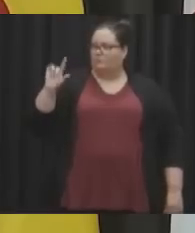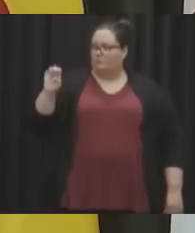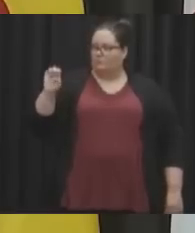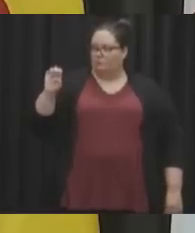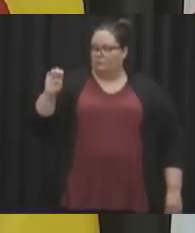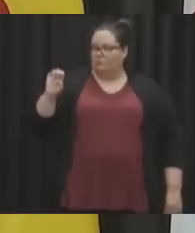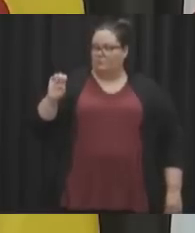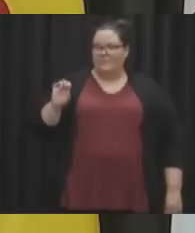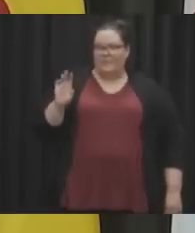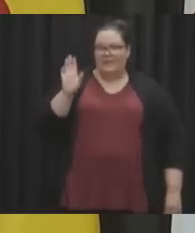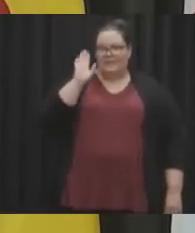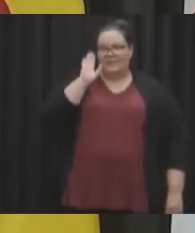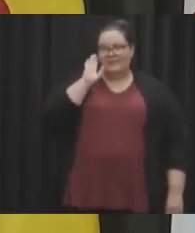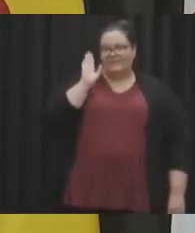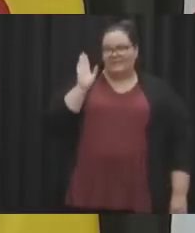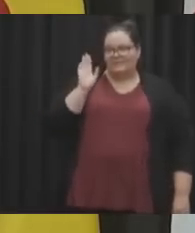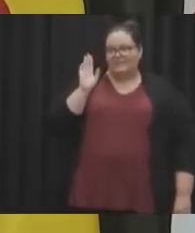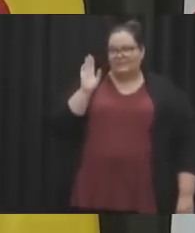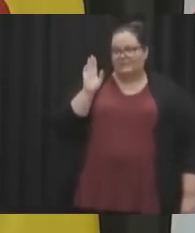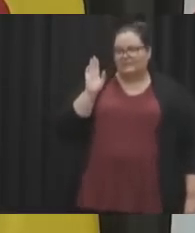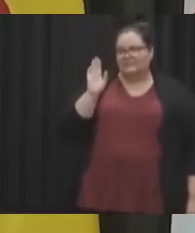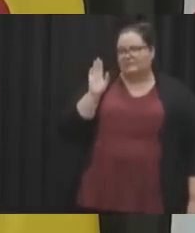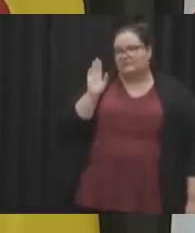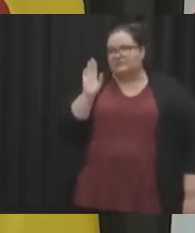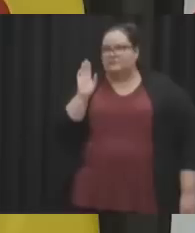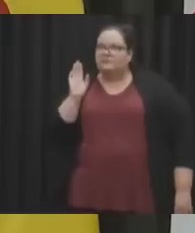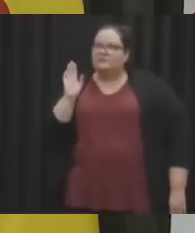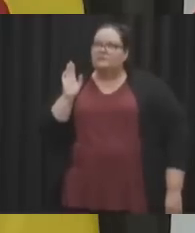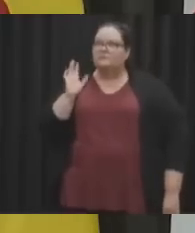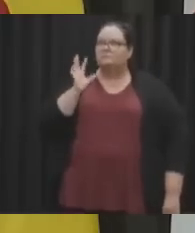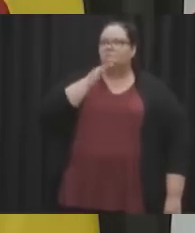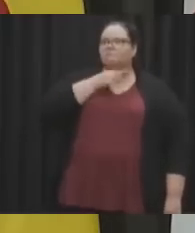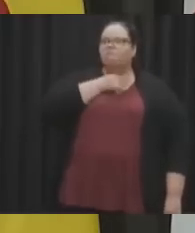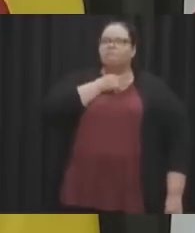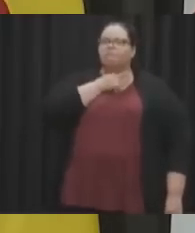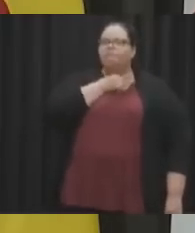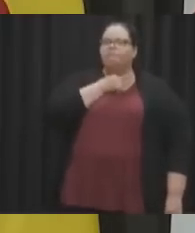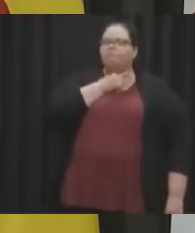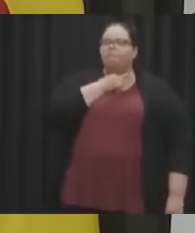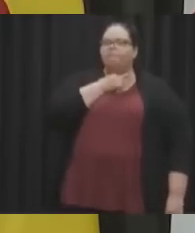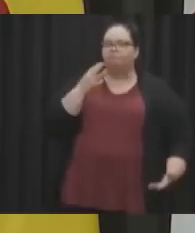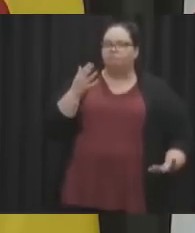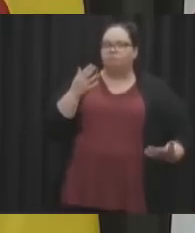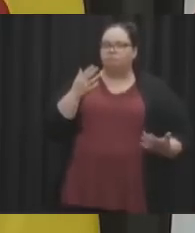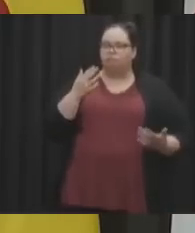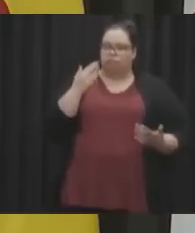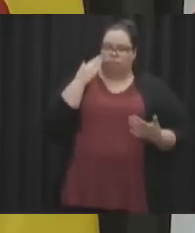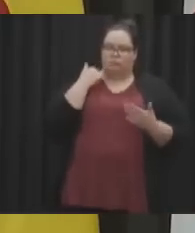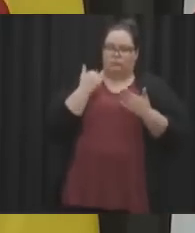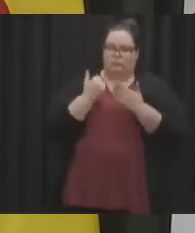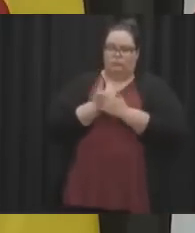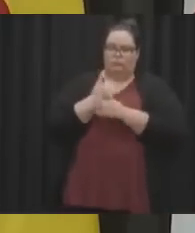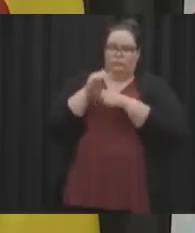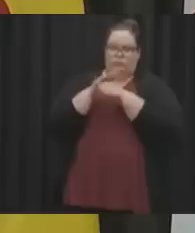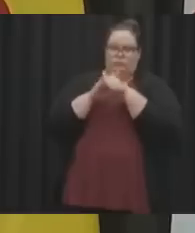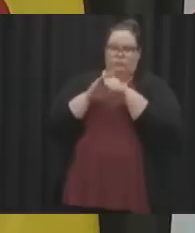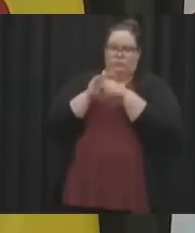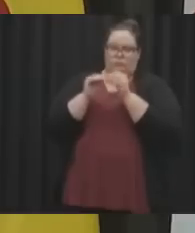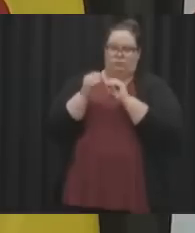So right now there are three currently under investigation, and the rest can all be traced back to the manoir.